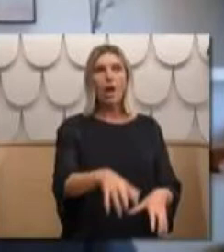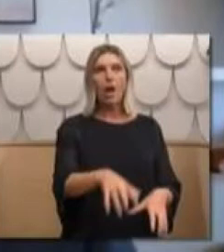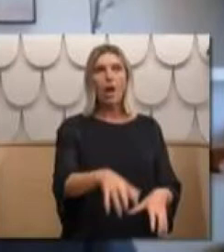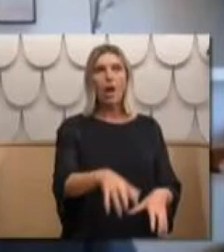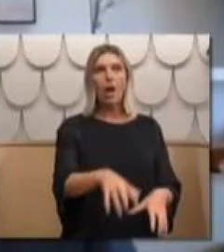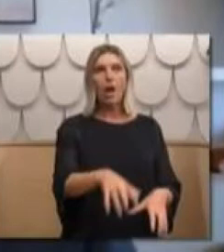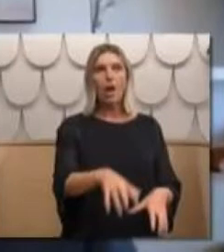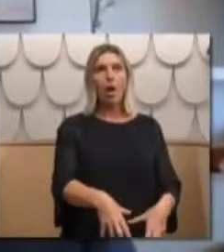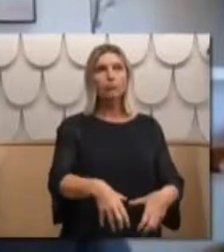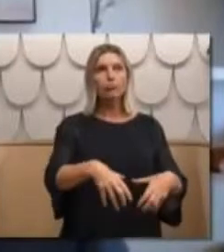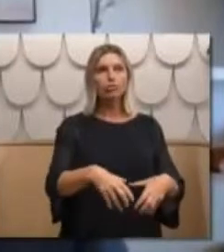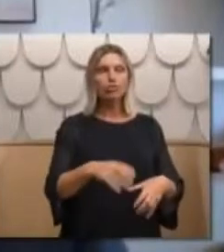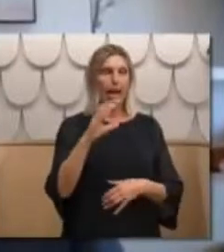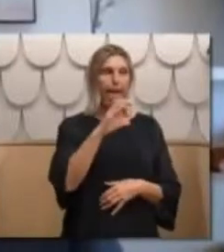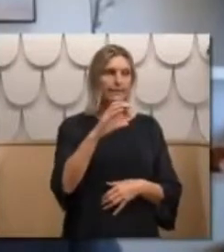merrier.